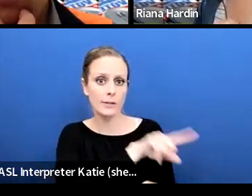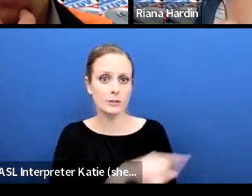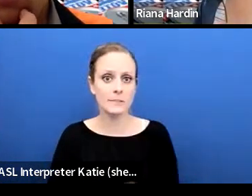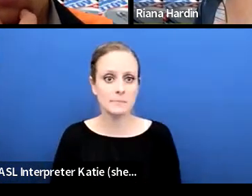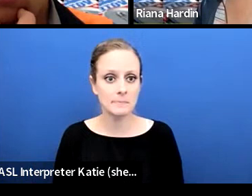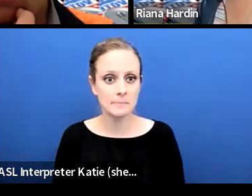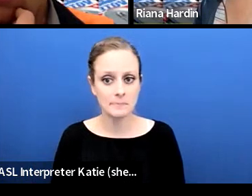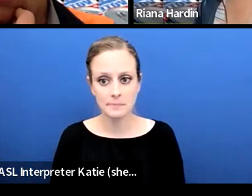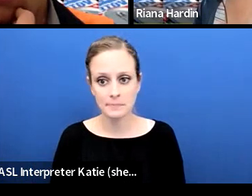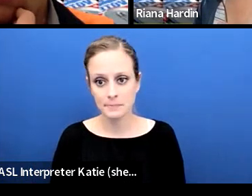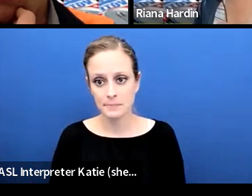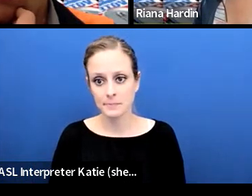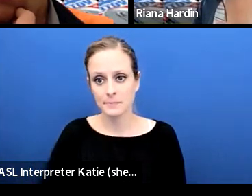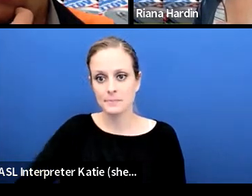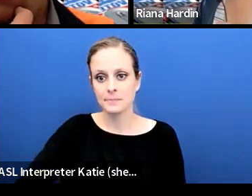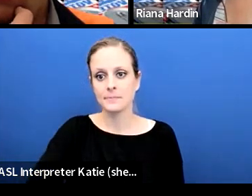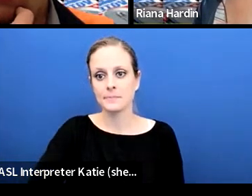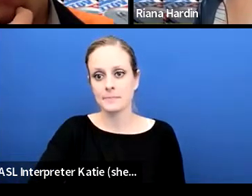So